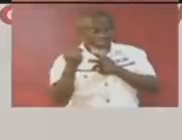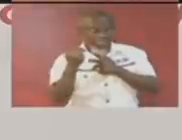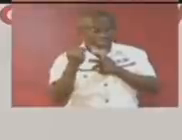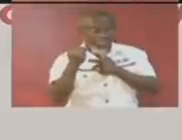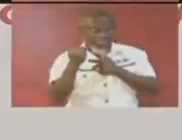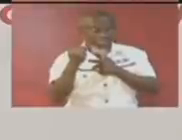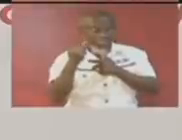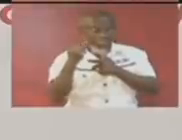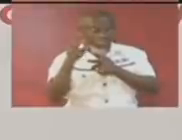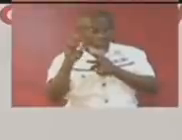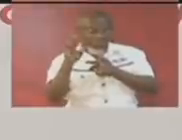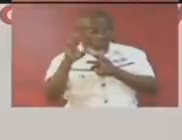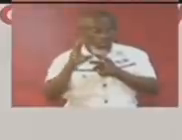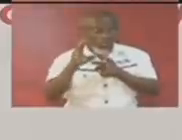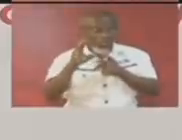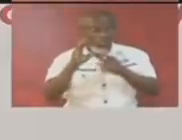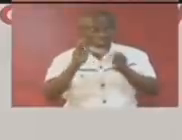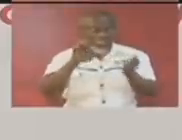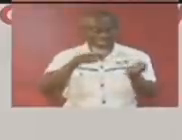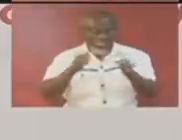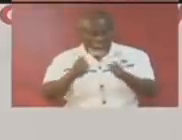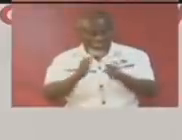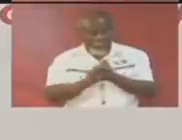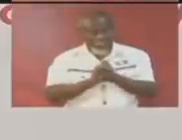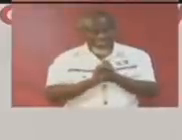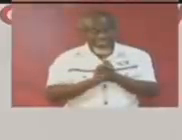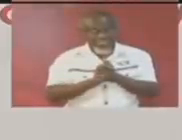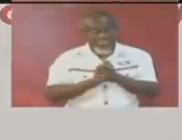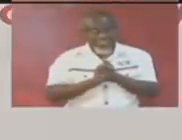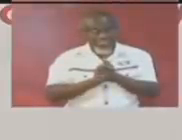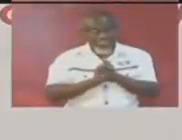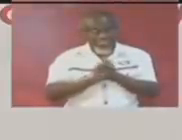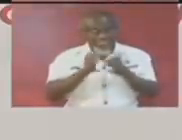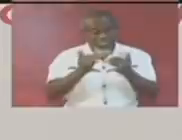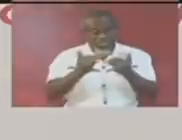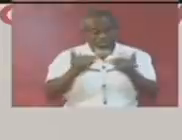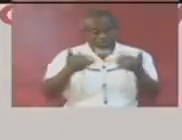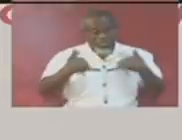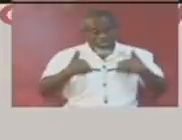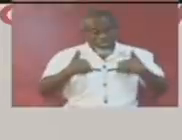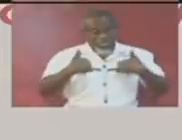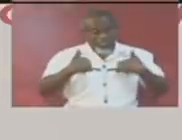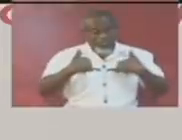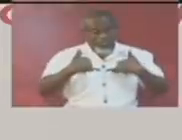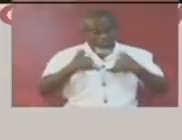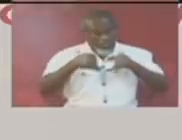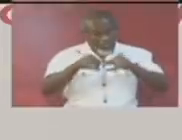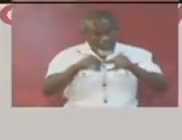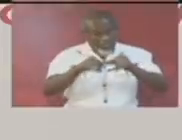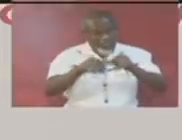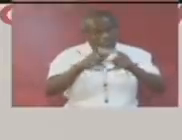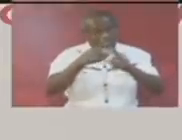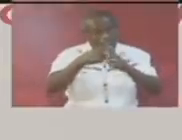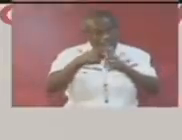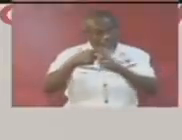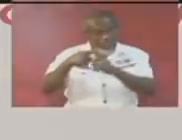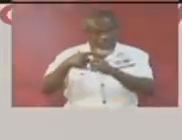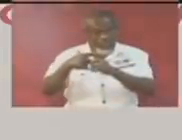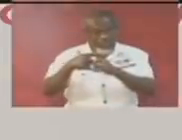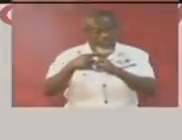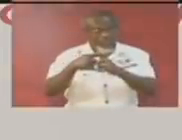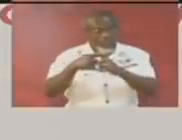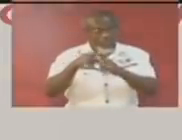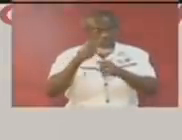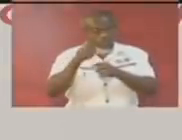2,171,000 deaths, 104, giving us a total current active caseload of 25, upwards of 25